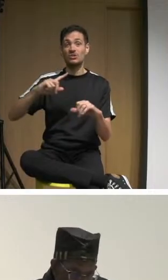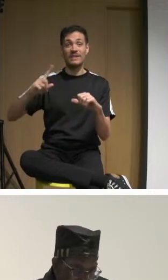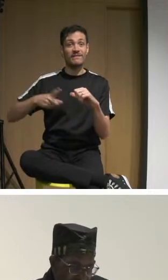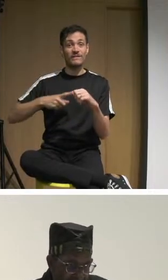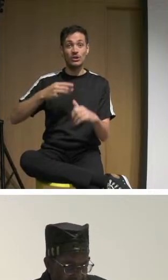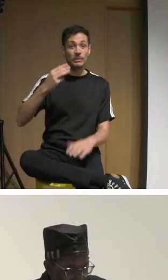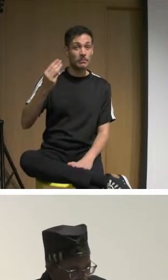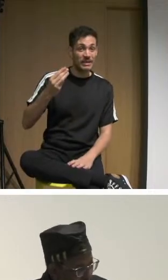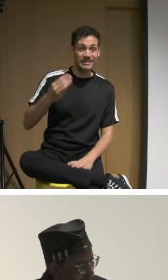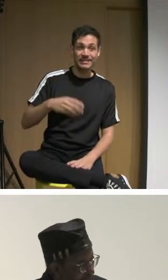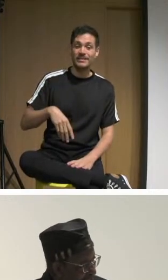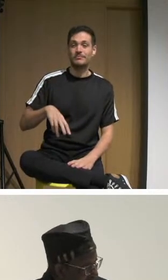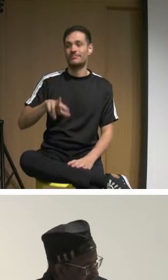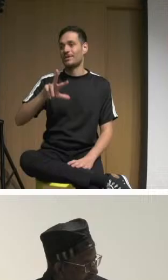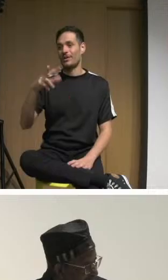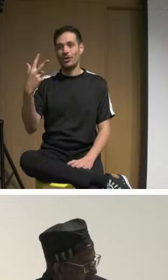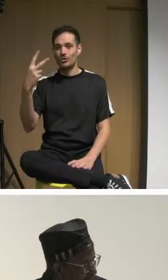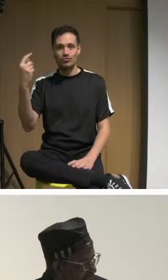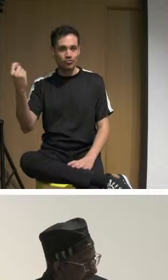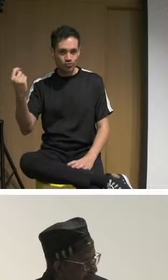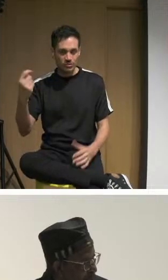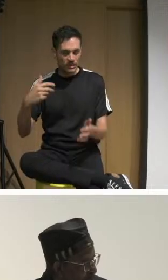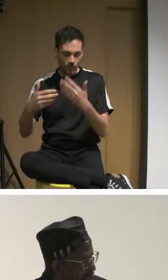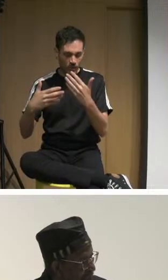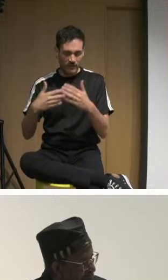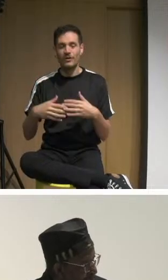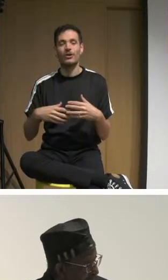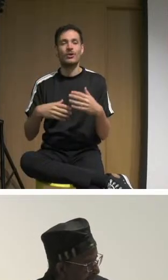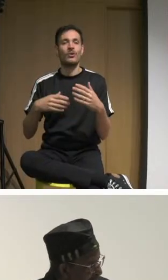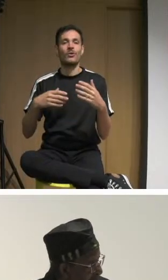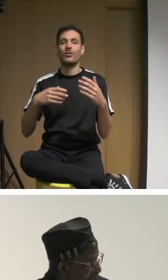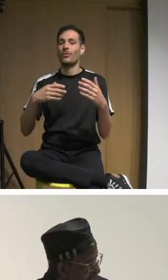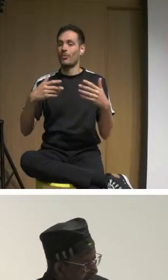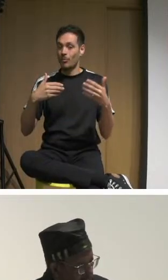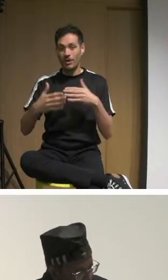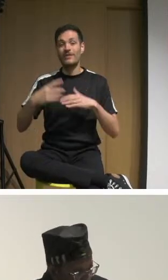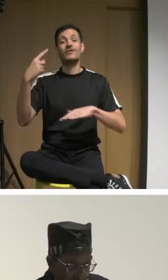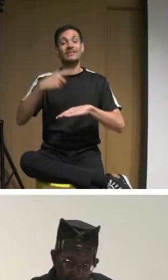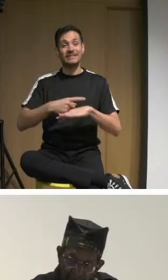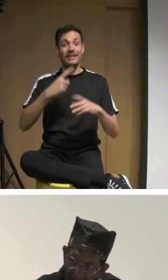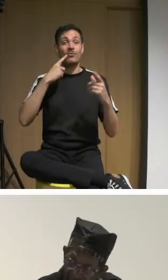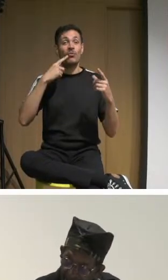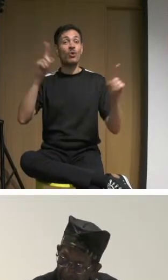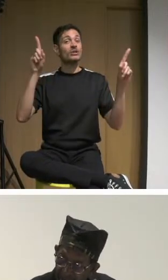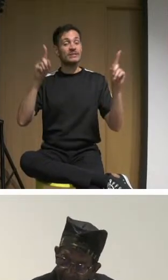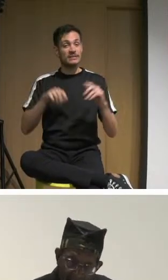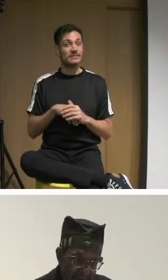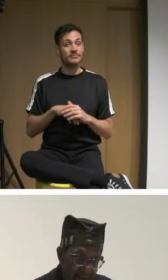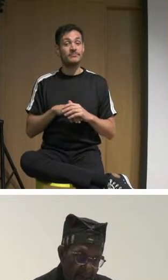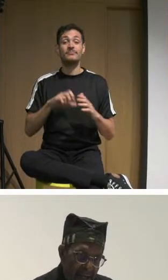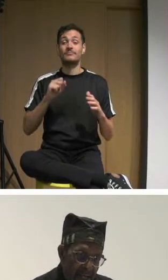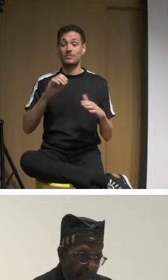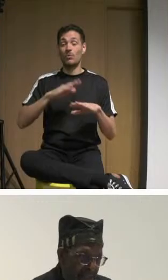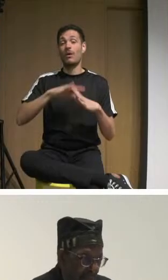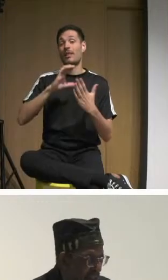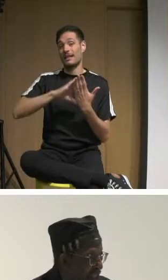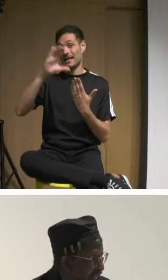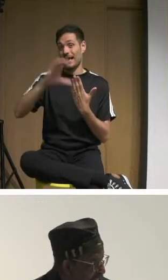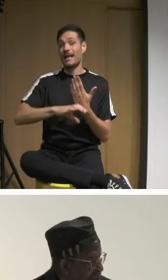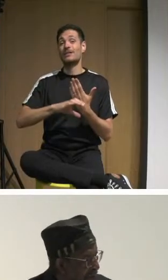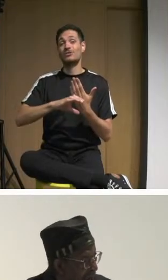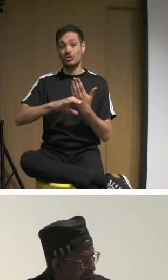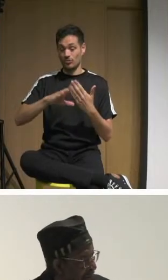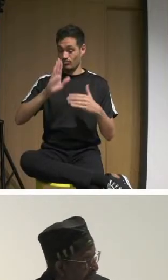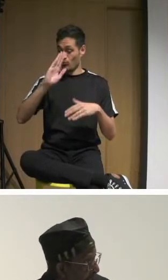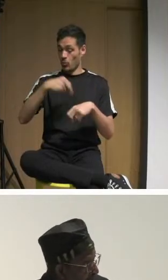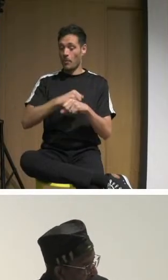third Tuesday, we come to a consensus on what date works for the majority of us, because then we will clear that on our calendar, and it makes it much